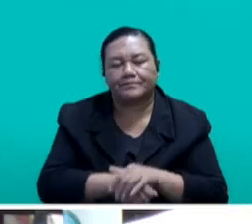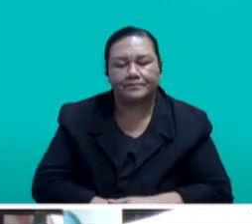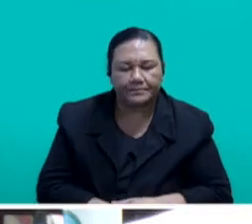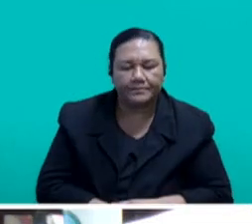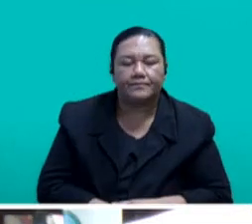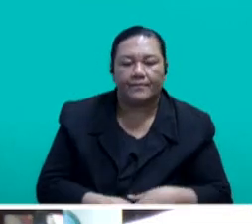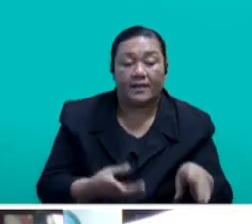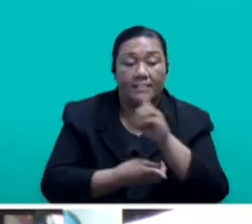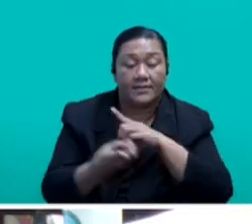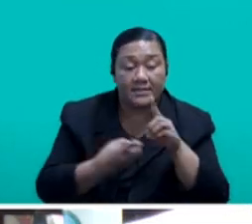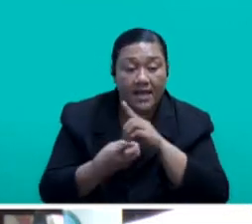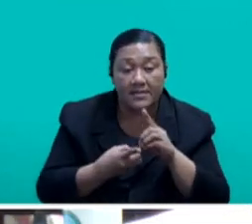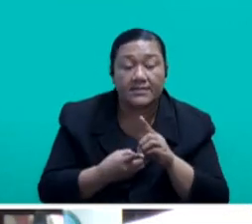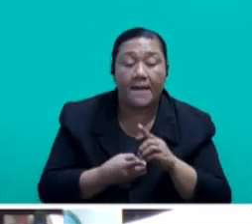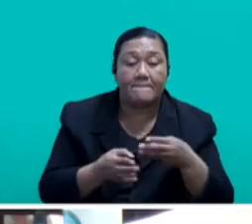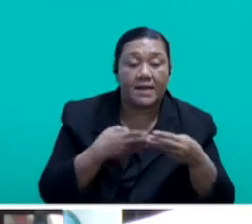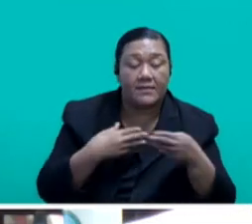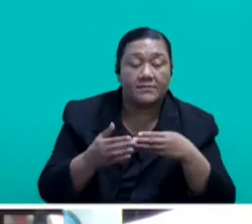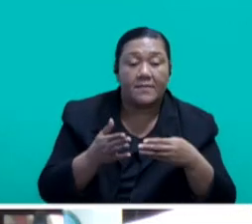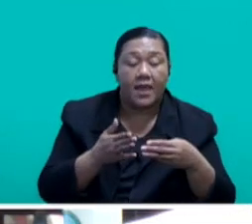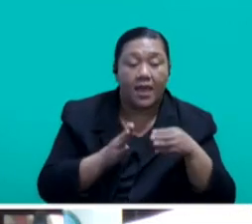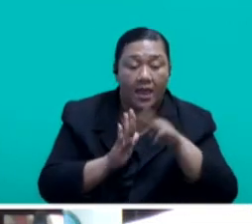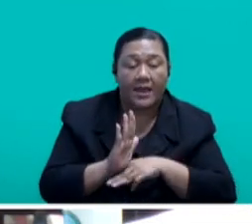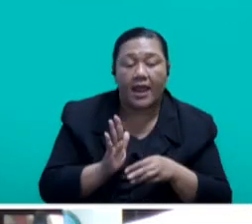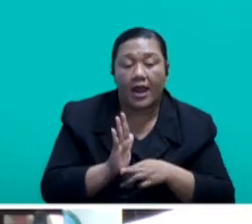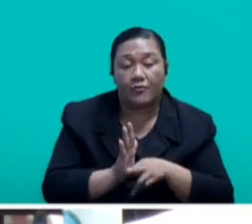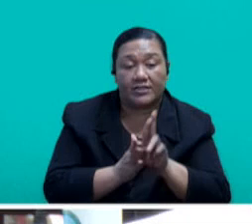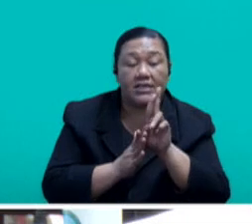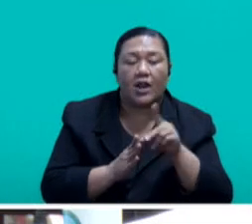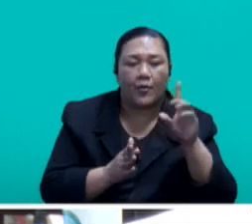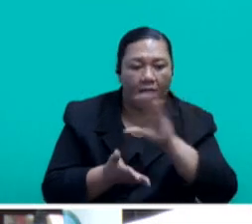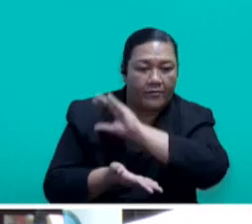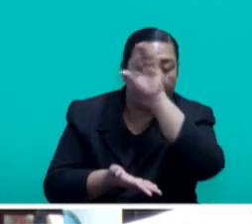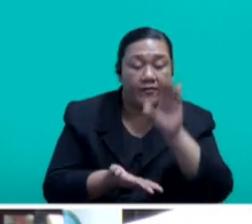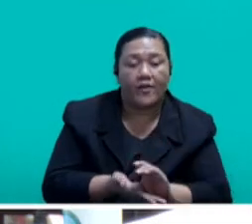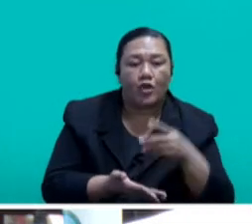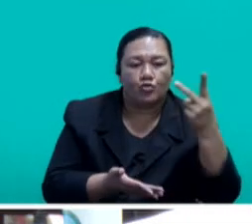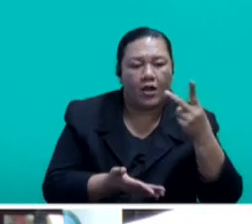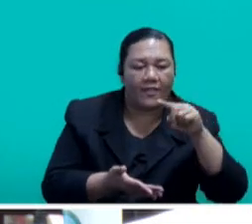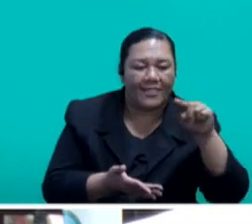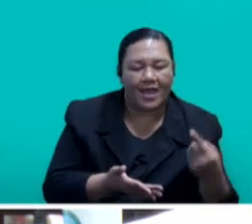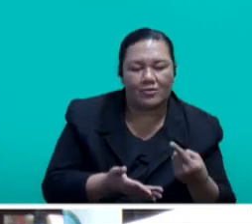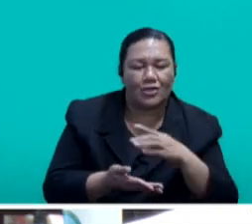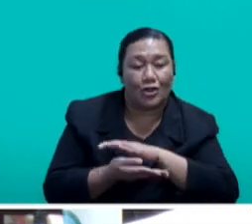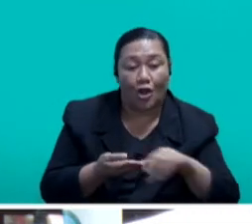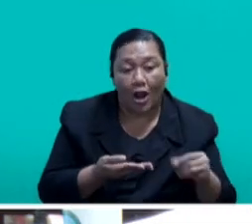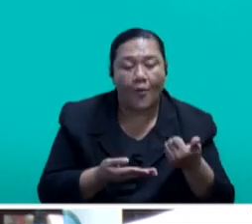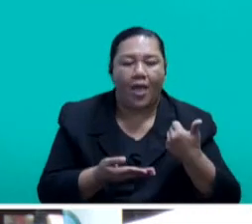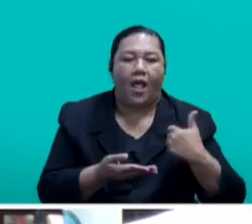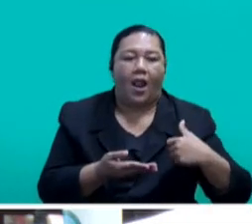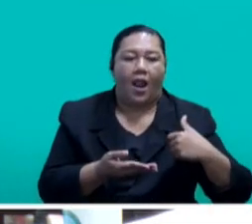Disaster management and resilience, Mr. Speaker, we have an allocation of $12,000 that would allow